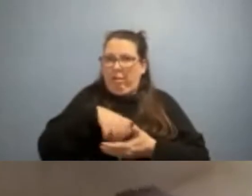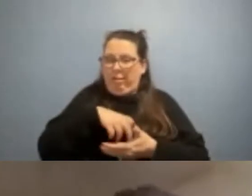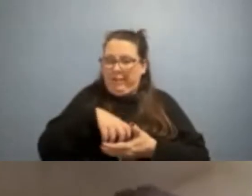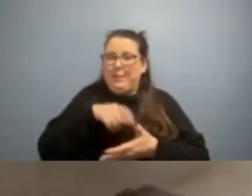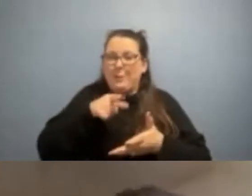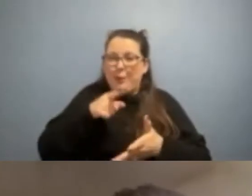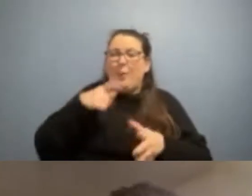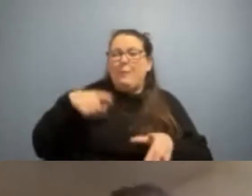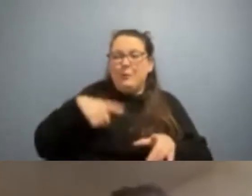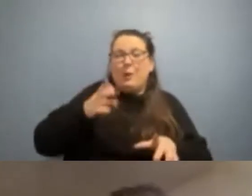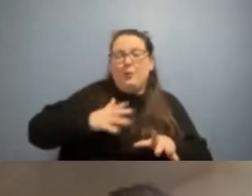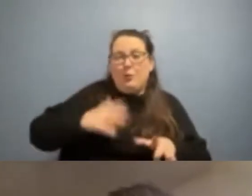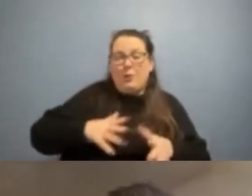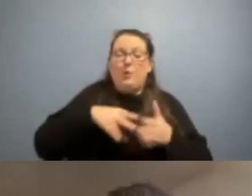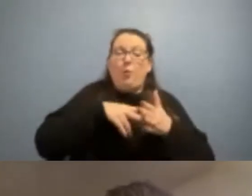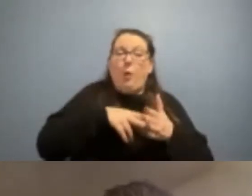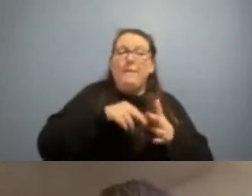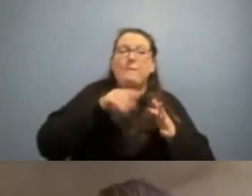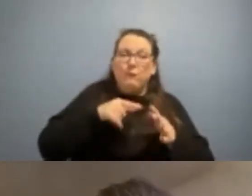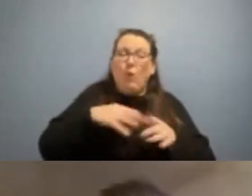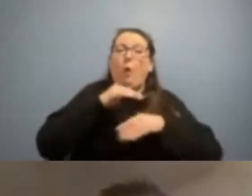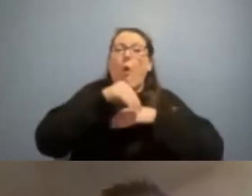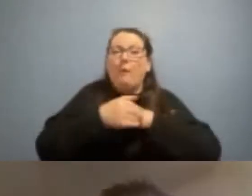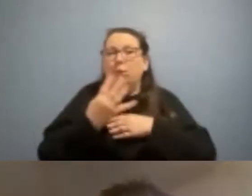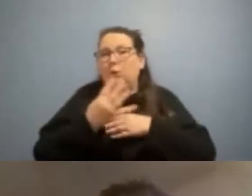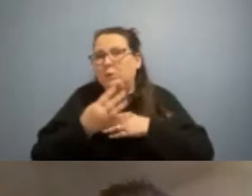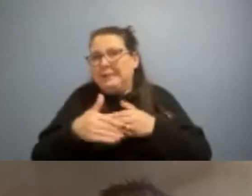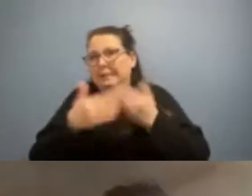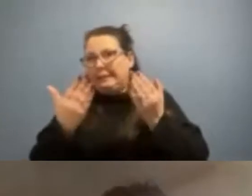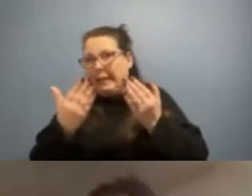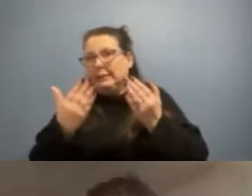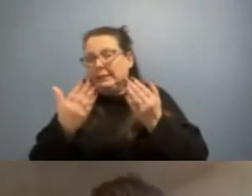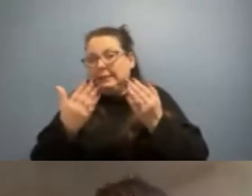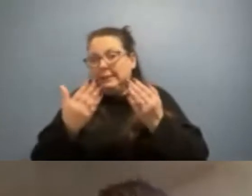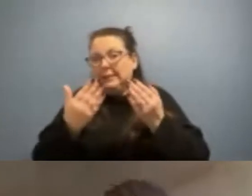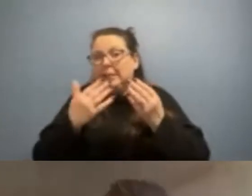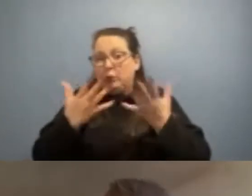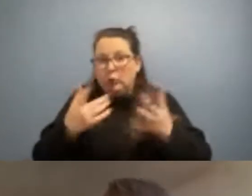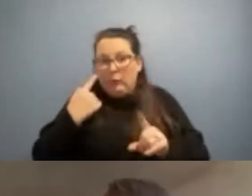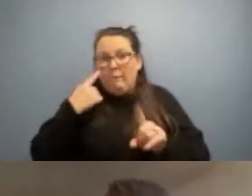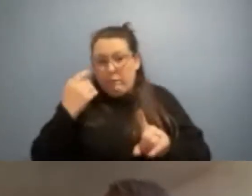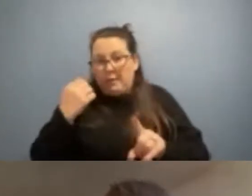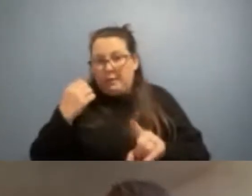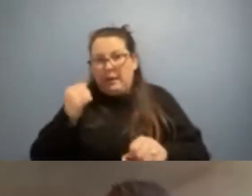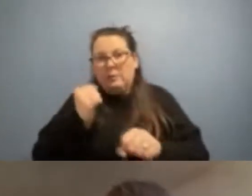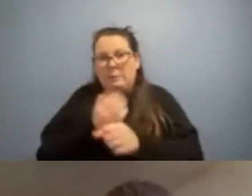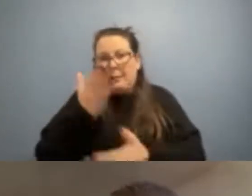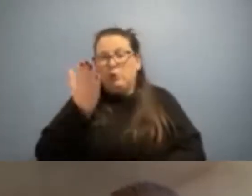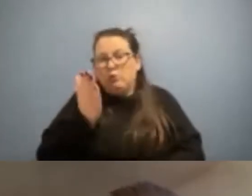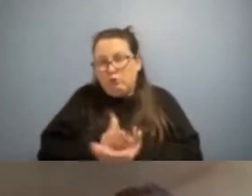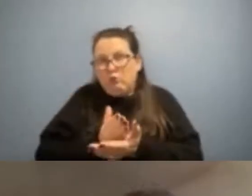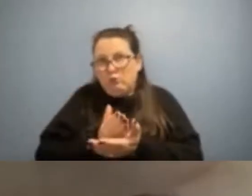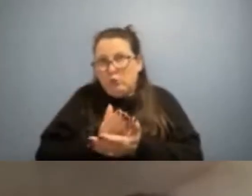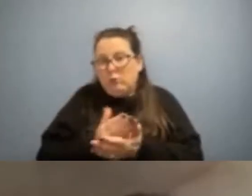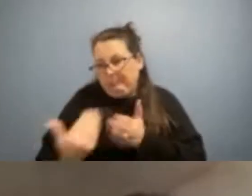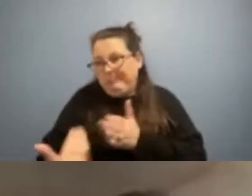passed, to make sure that it doesn't turn up after in the later part of that incubation period. We